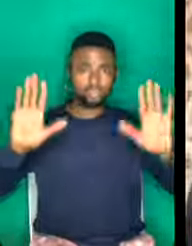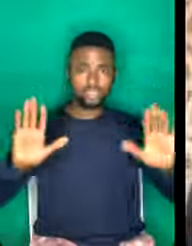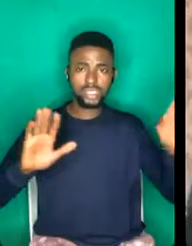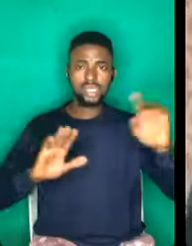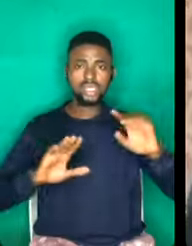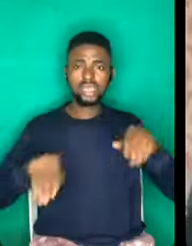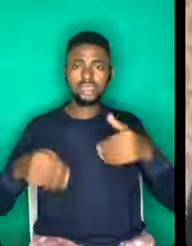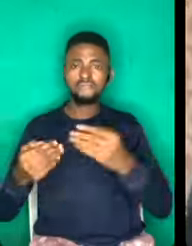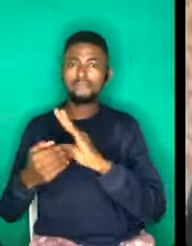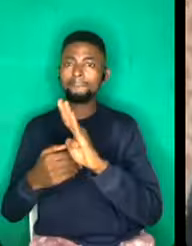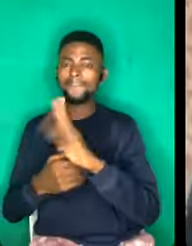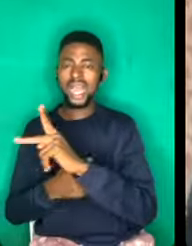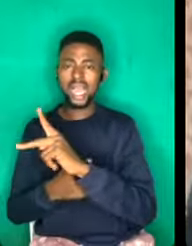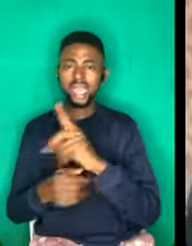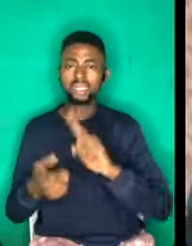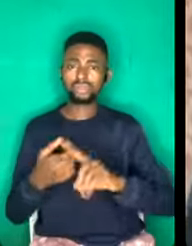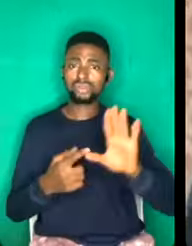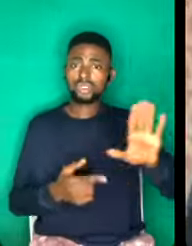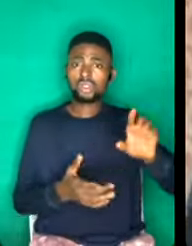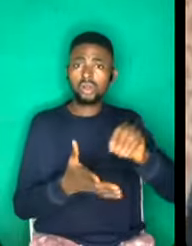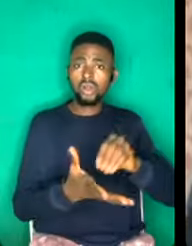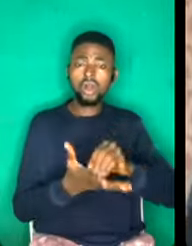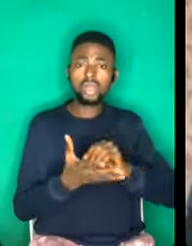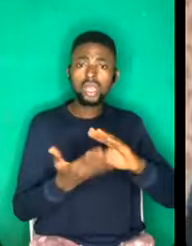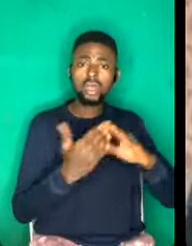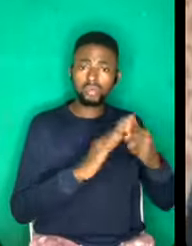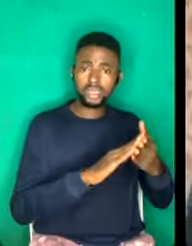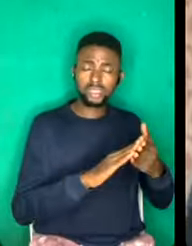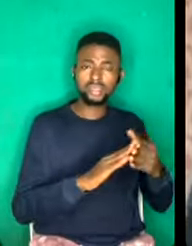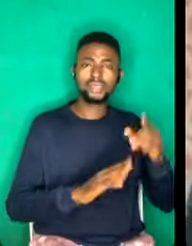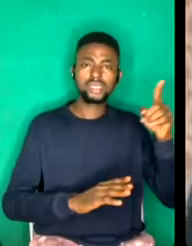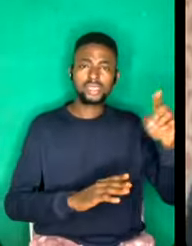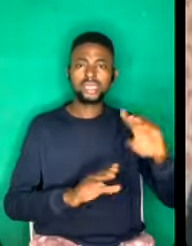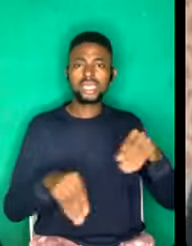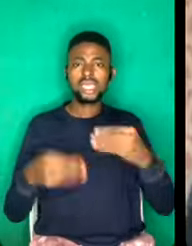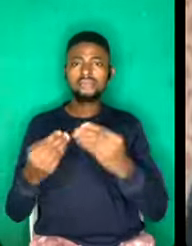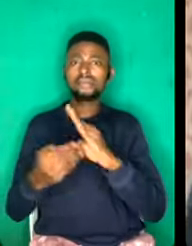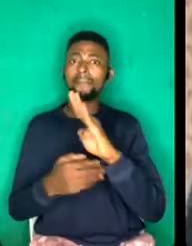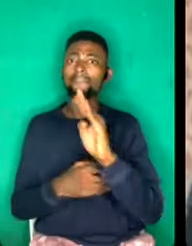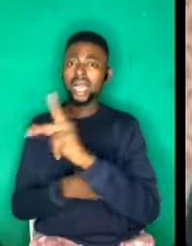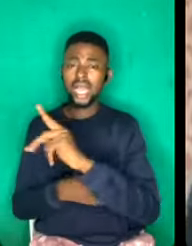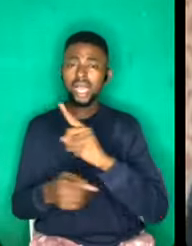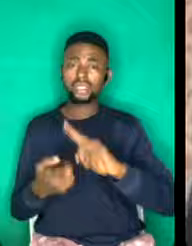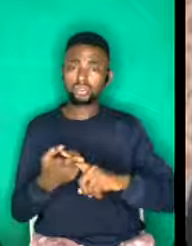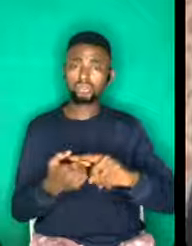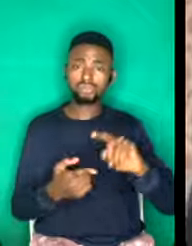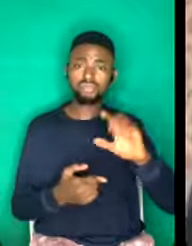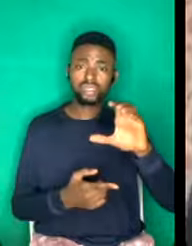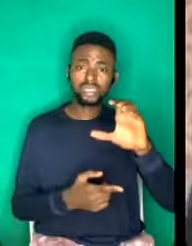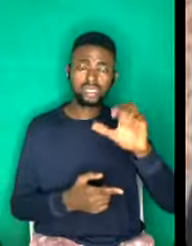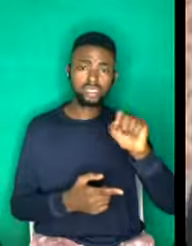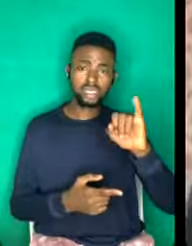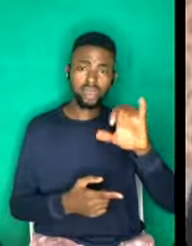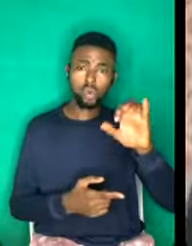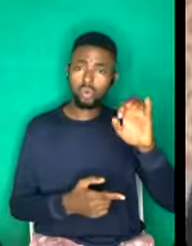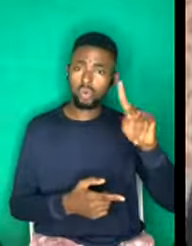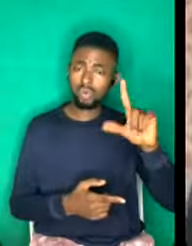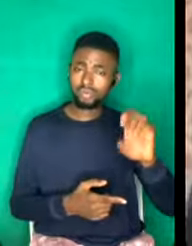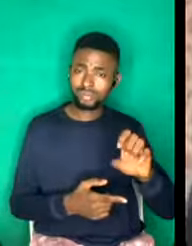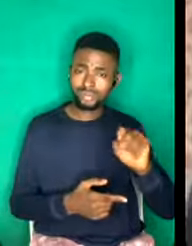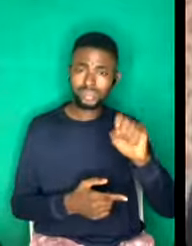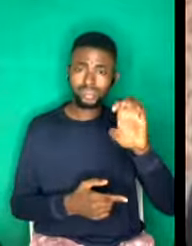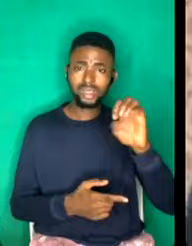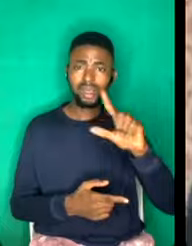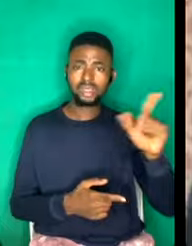immediate community, the sickle cell, community, because he's one. He identifies as one, and he wants to make them, go back to